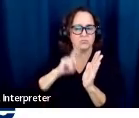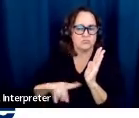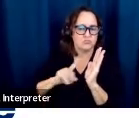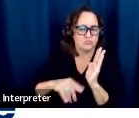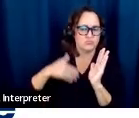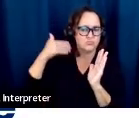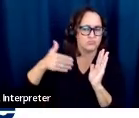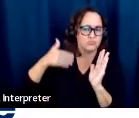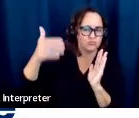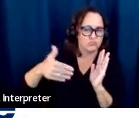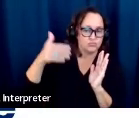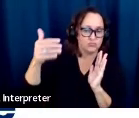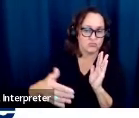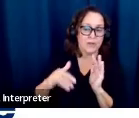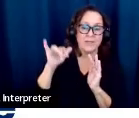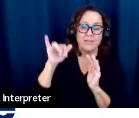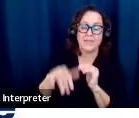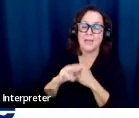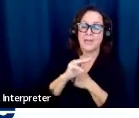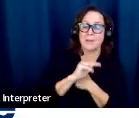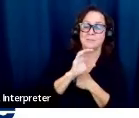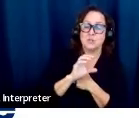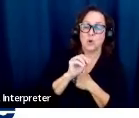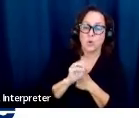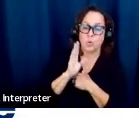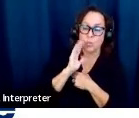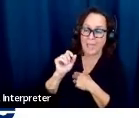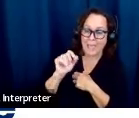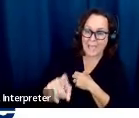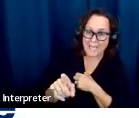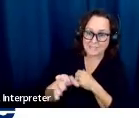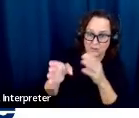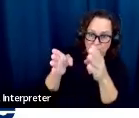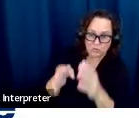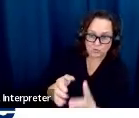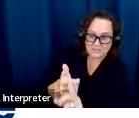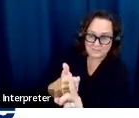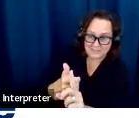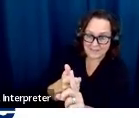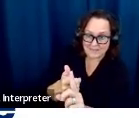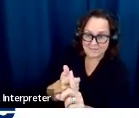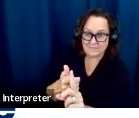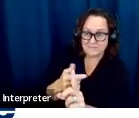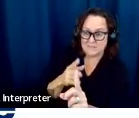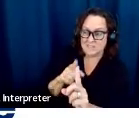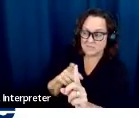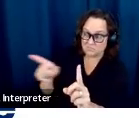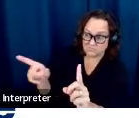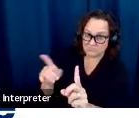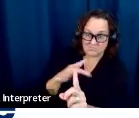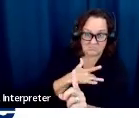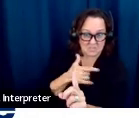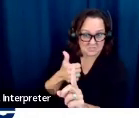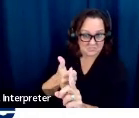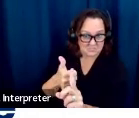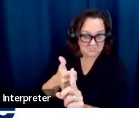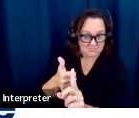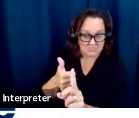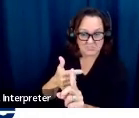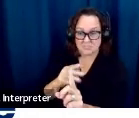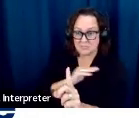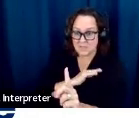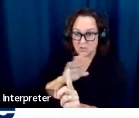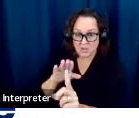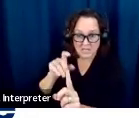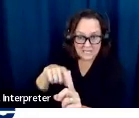regular touch points, the MCO care coordinator asks the participant to their support people how services are going, if services are meeting